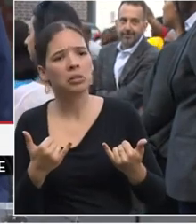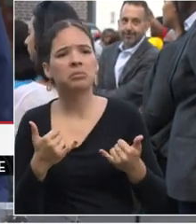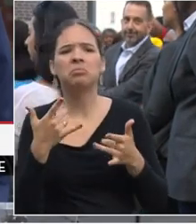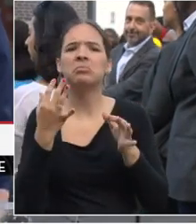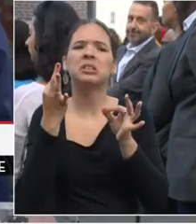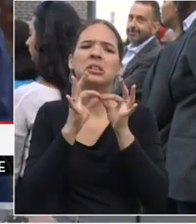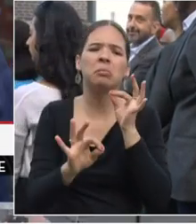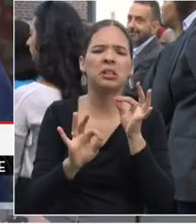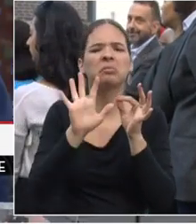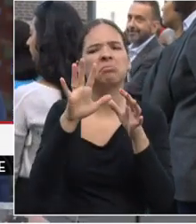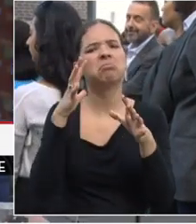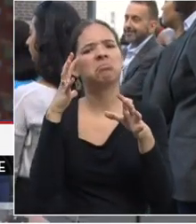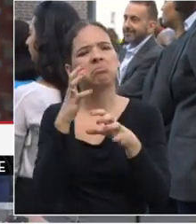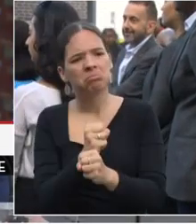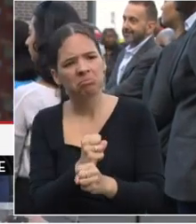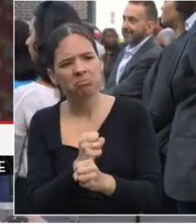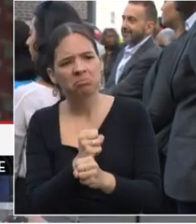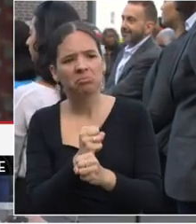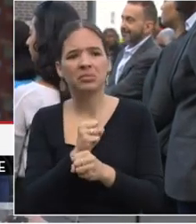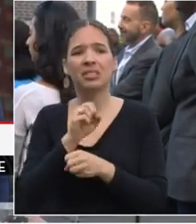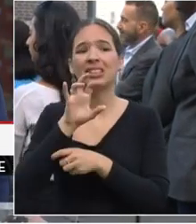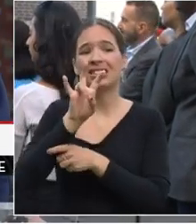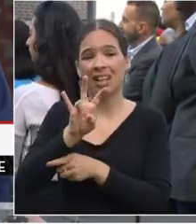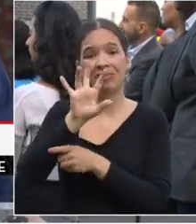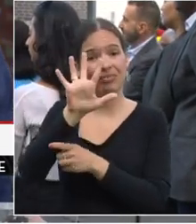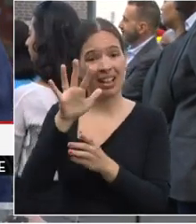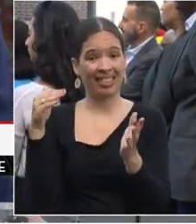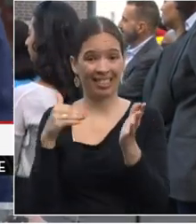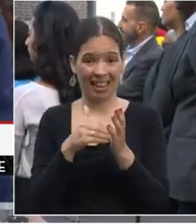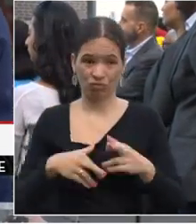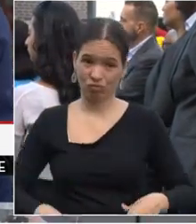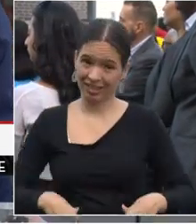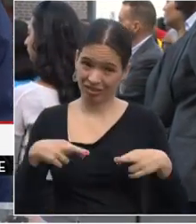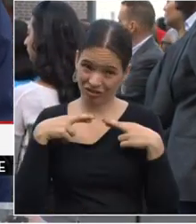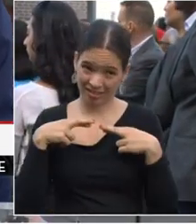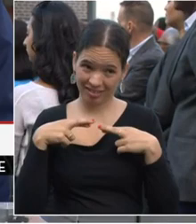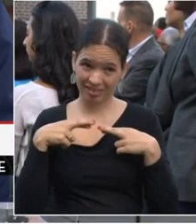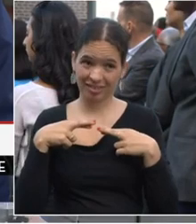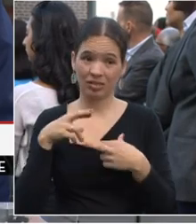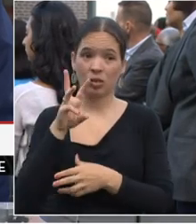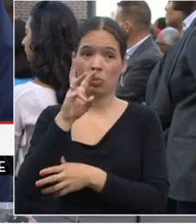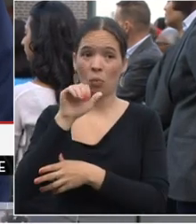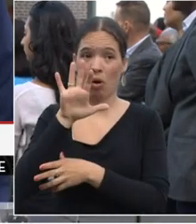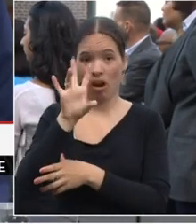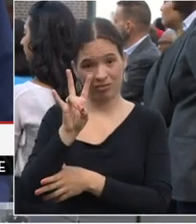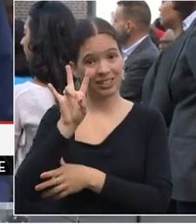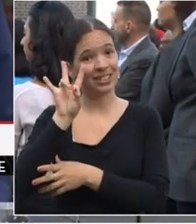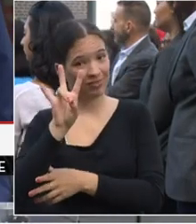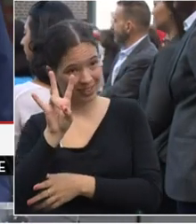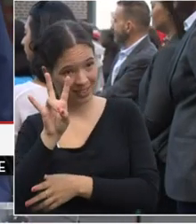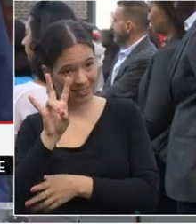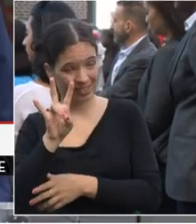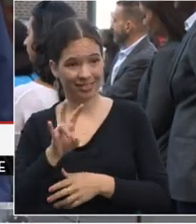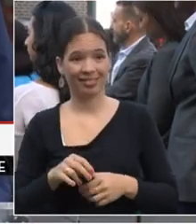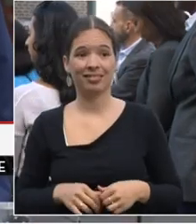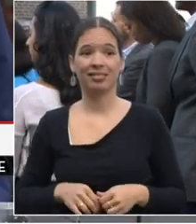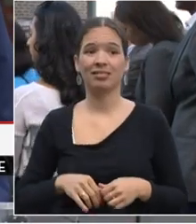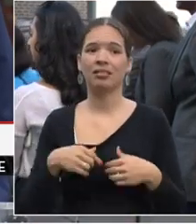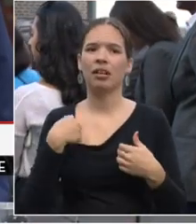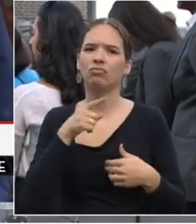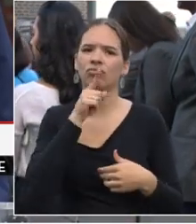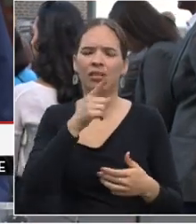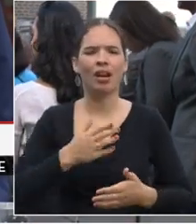that we've got 75,000 residents who live in Ward 7, and I'm just glad that we're here today to be able